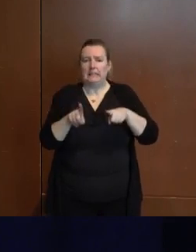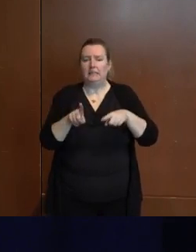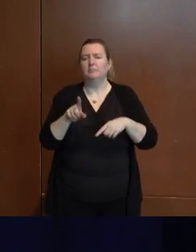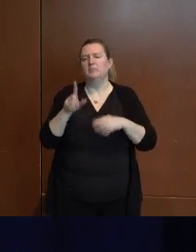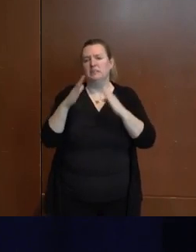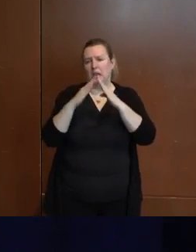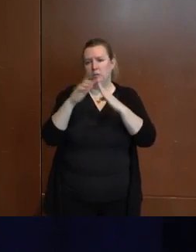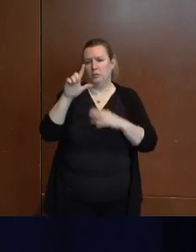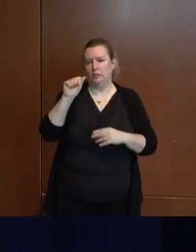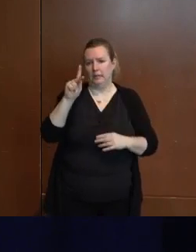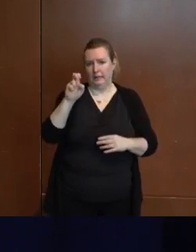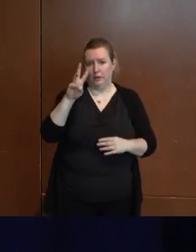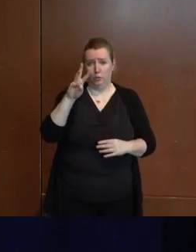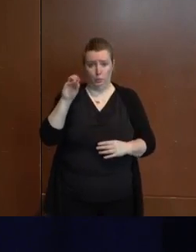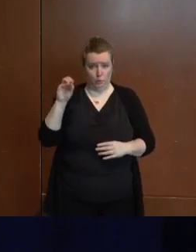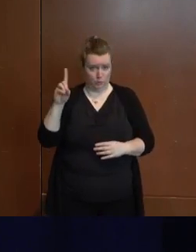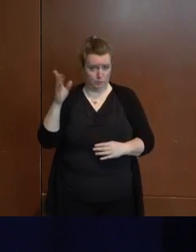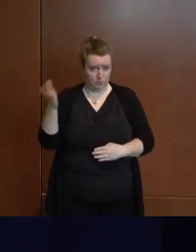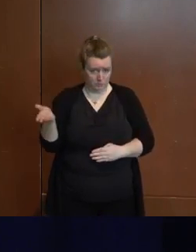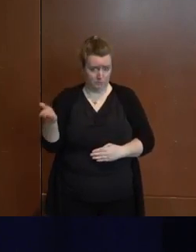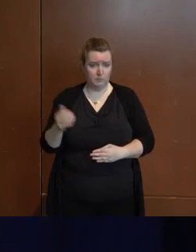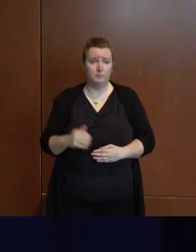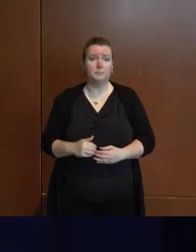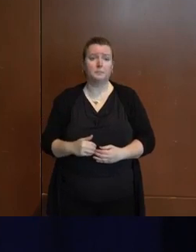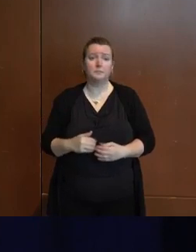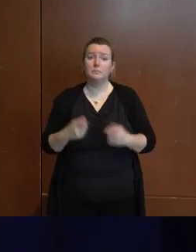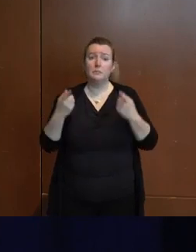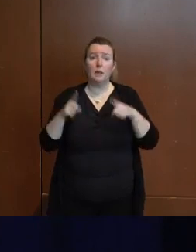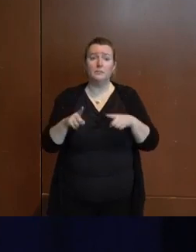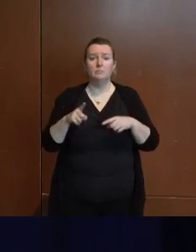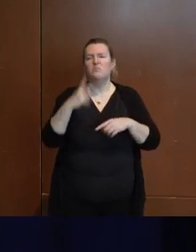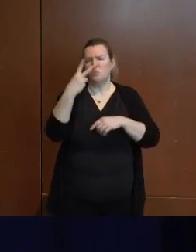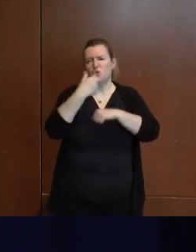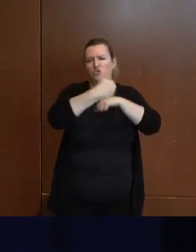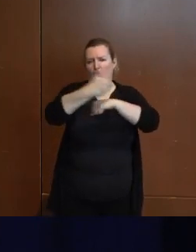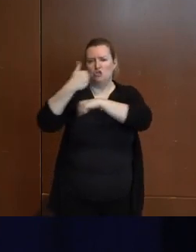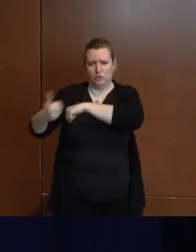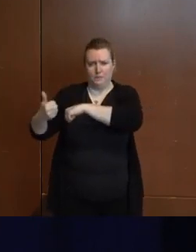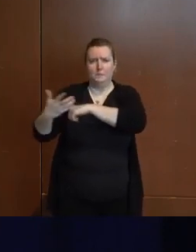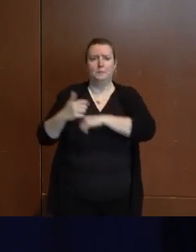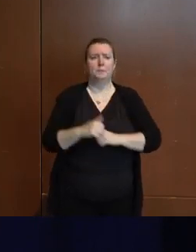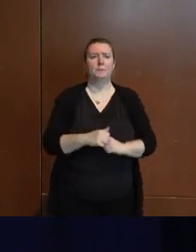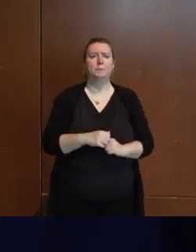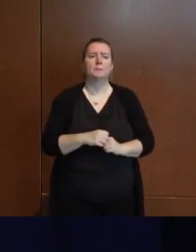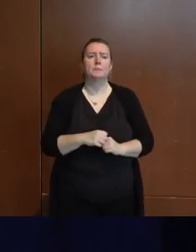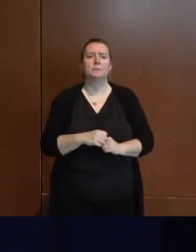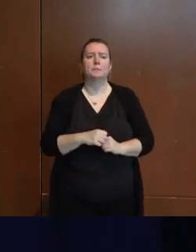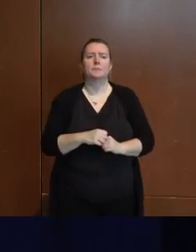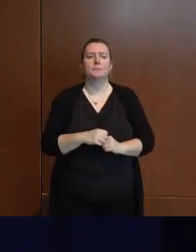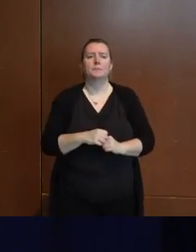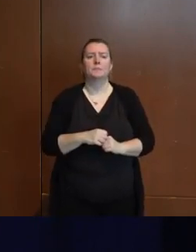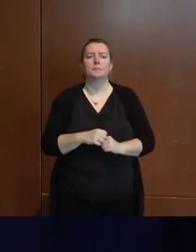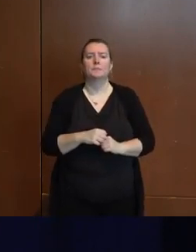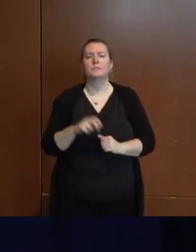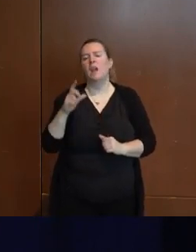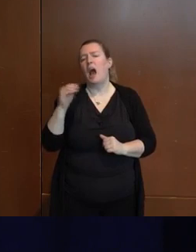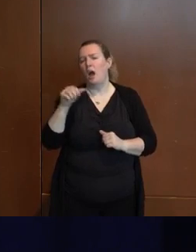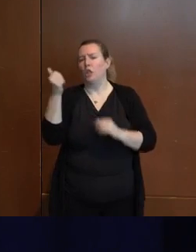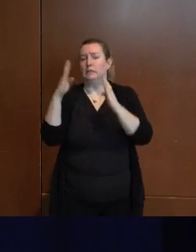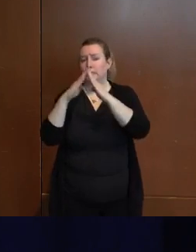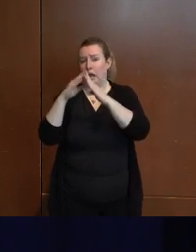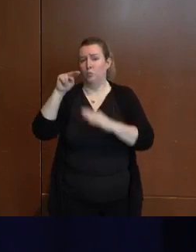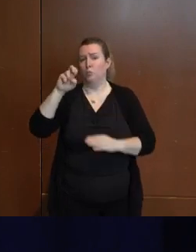a nuisance. And in Newark overnight, having spoken to Director Ambrose, across 21